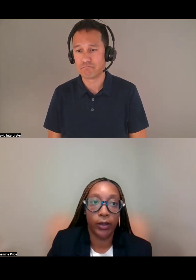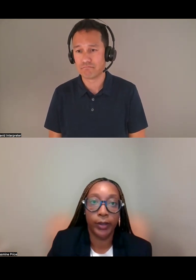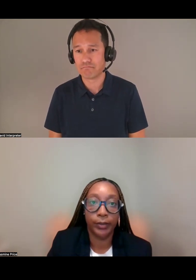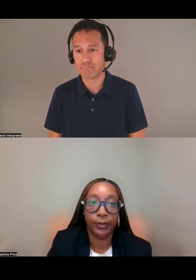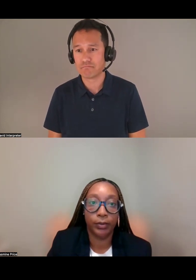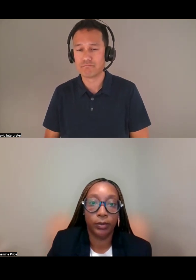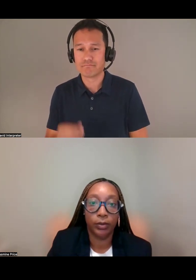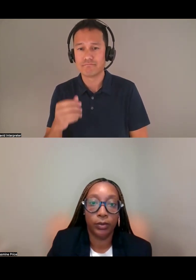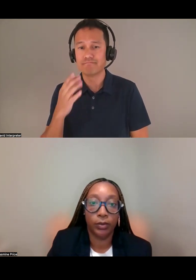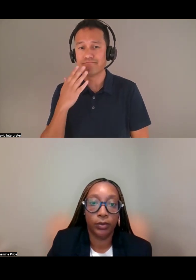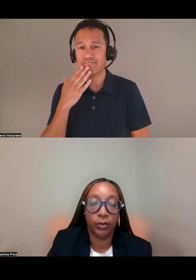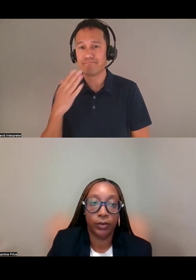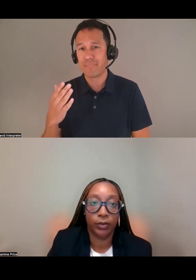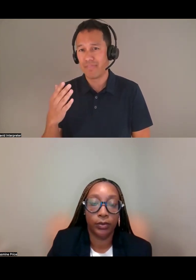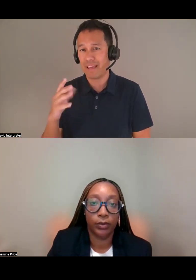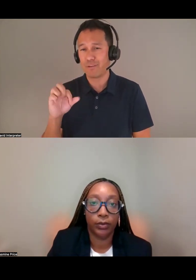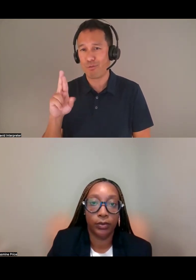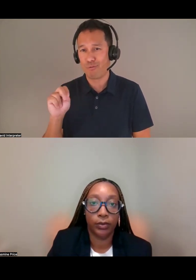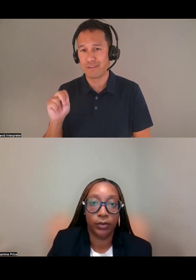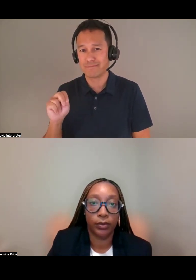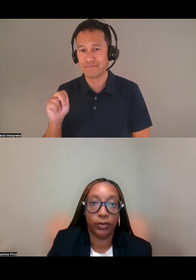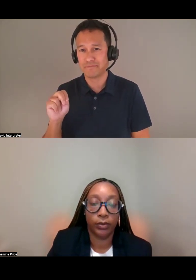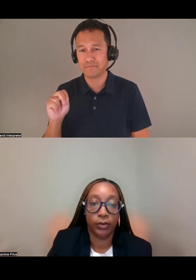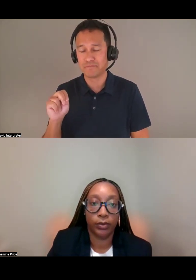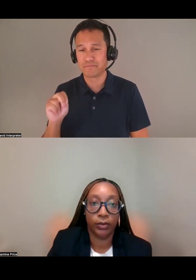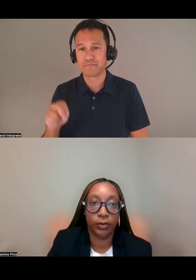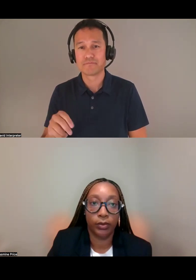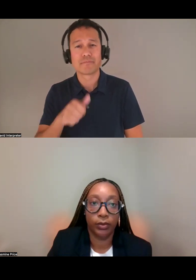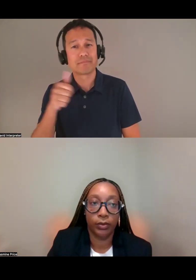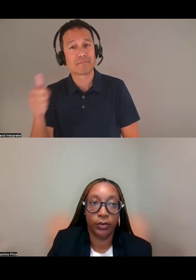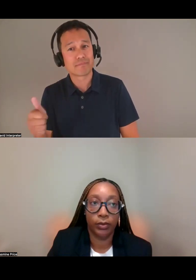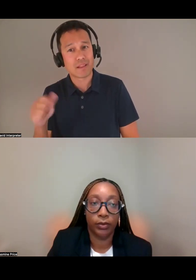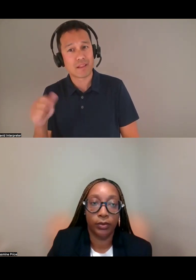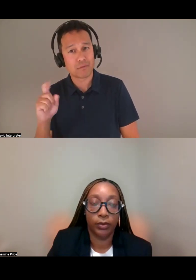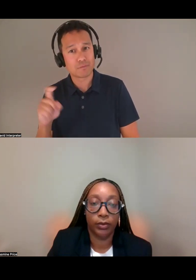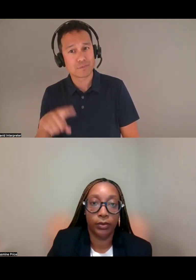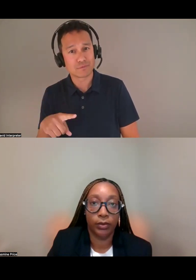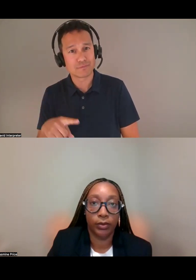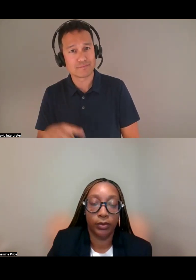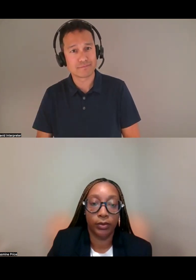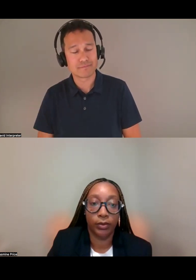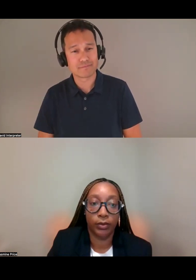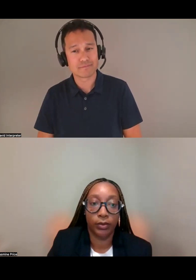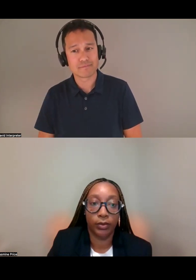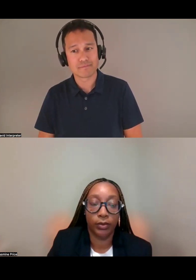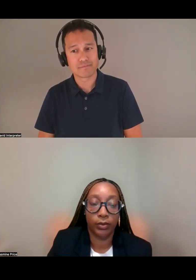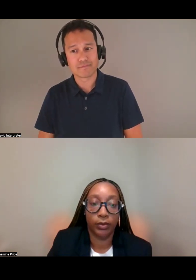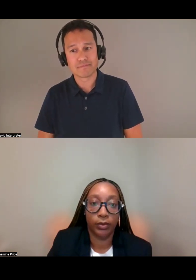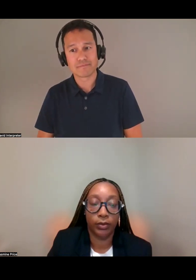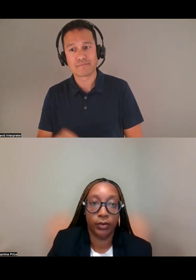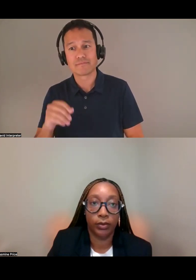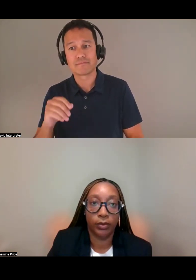Thank you, Lauren. You have another question from Karen Martin from Kent